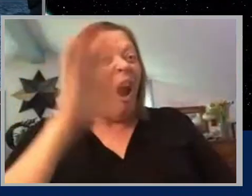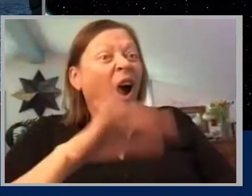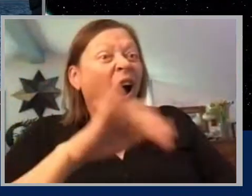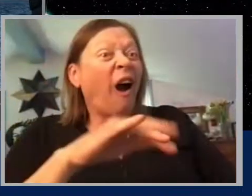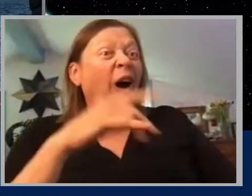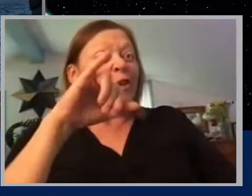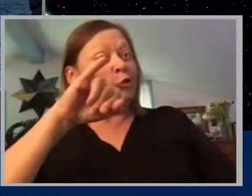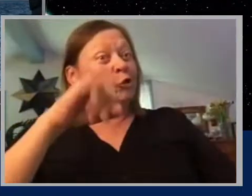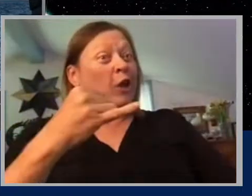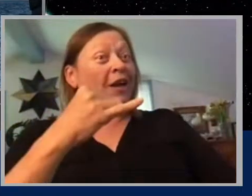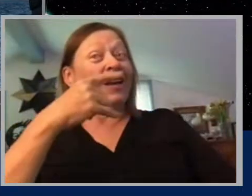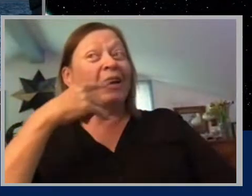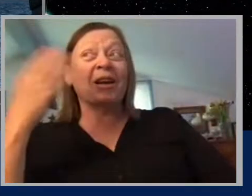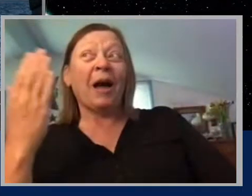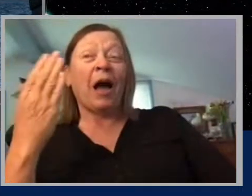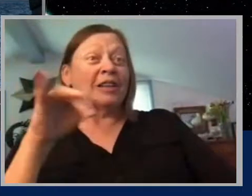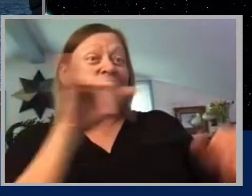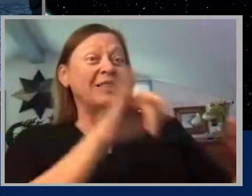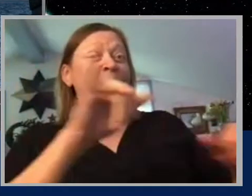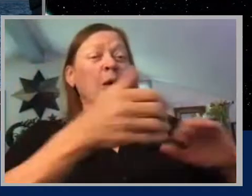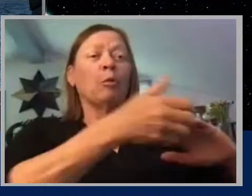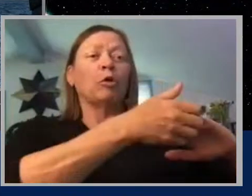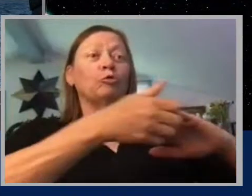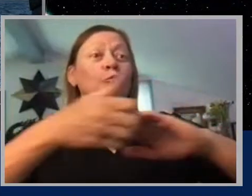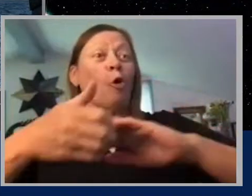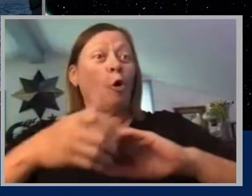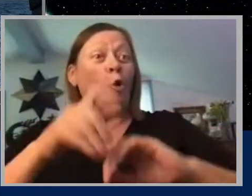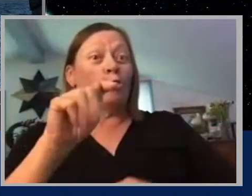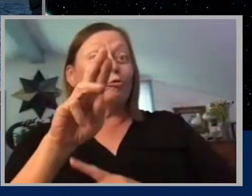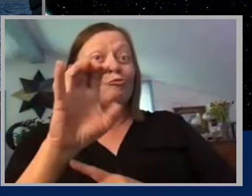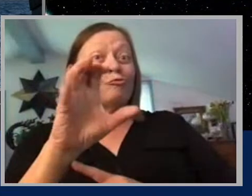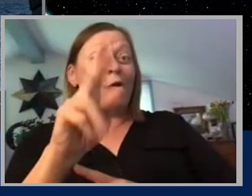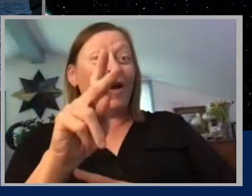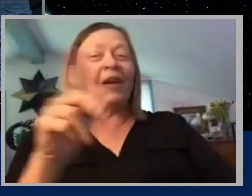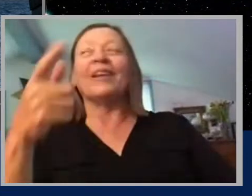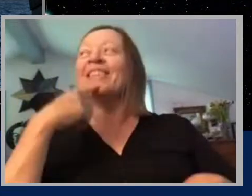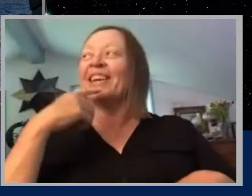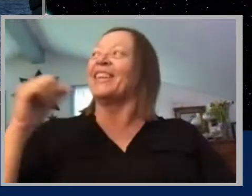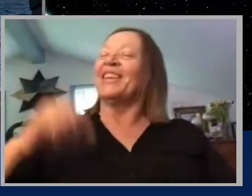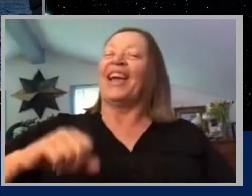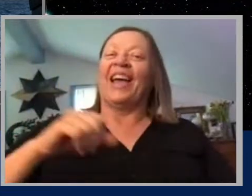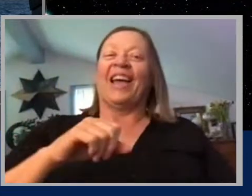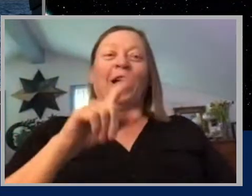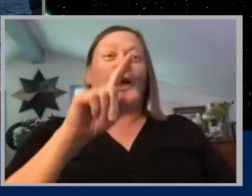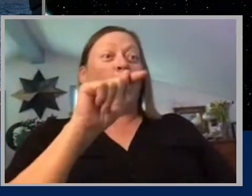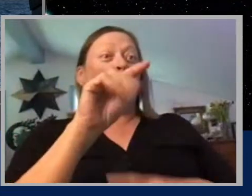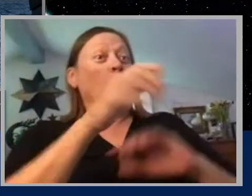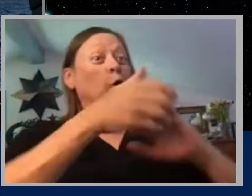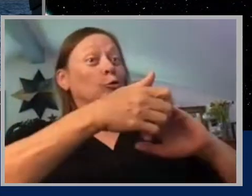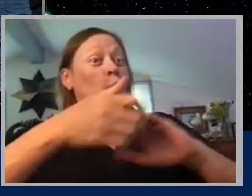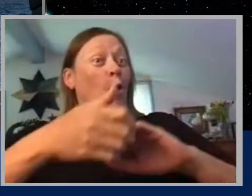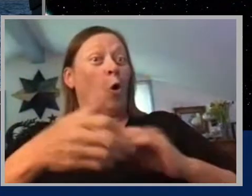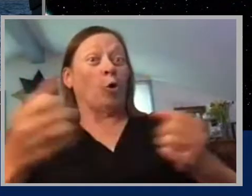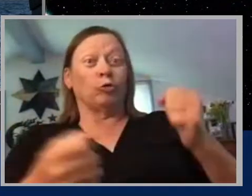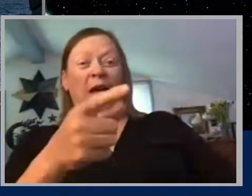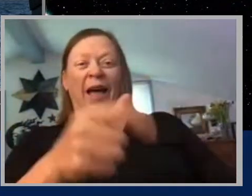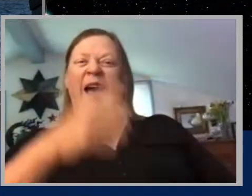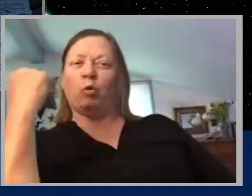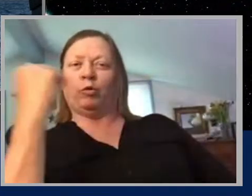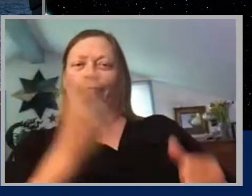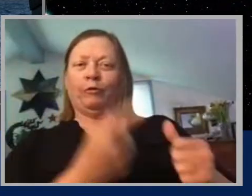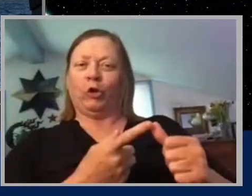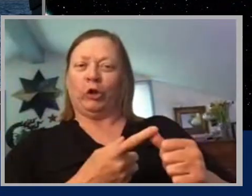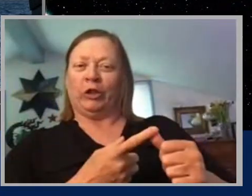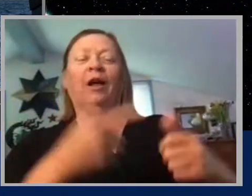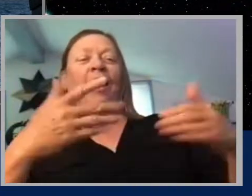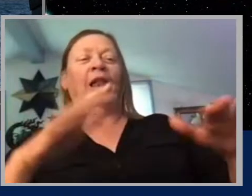truck, but you're in the car when it picks it up onto the, it's like pulls it up with a winch onto the back. You don't get to stay in it. You get out of your car before that happens, but it's